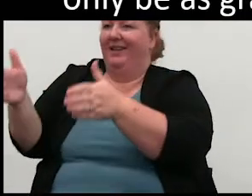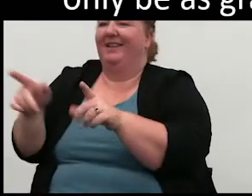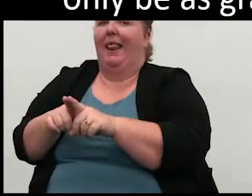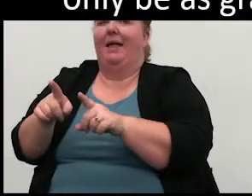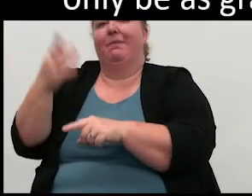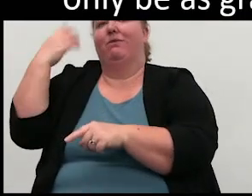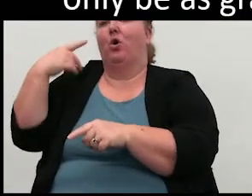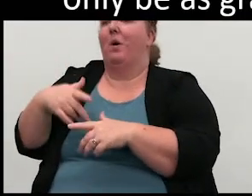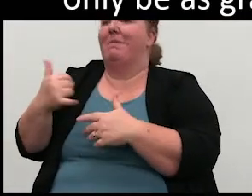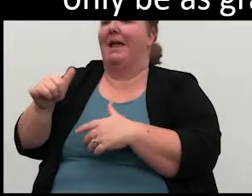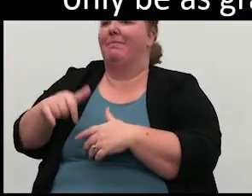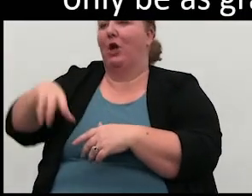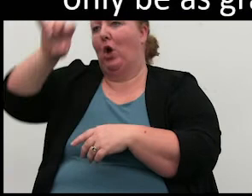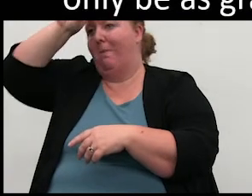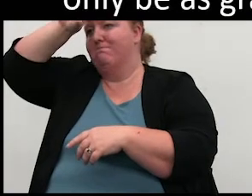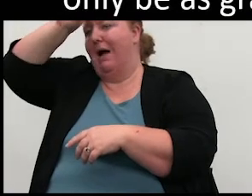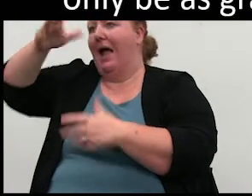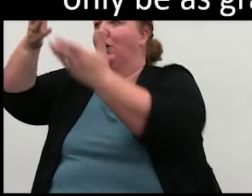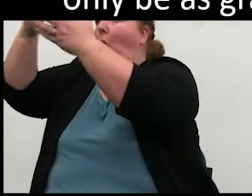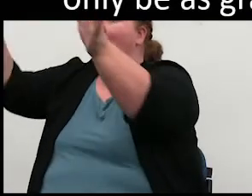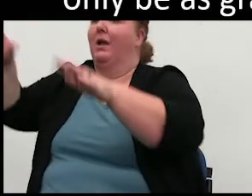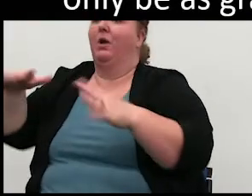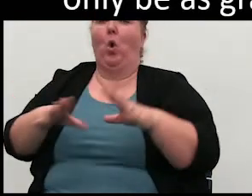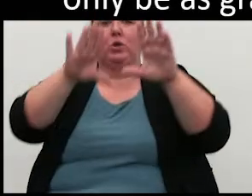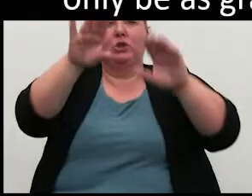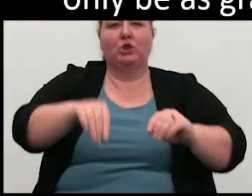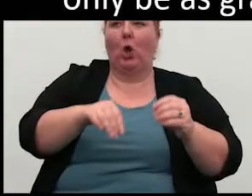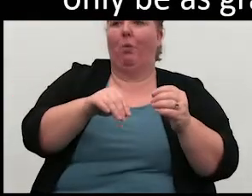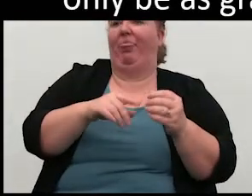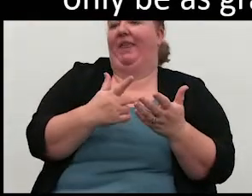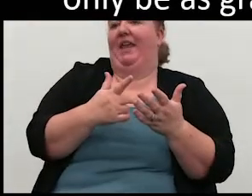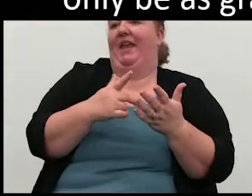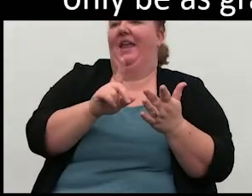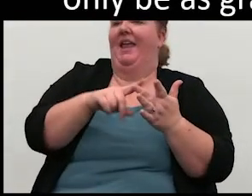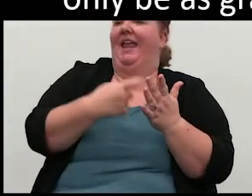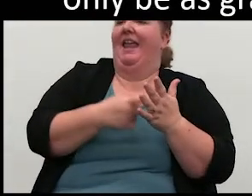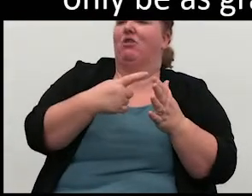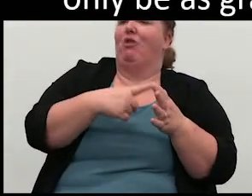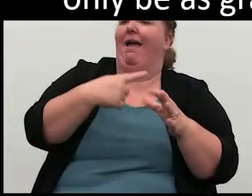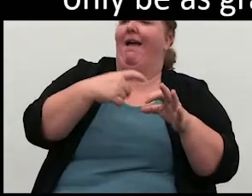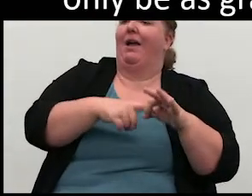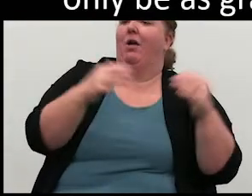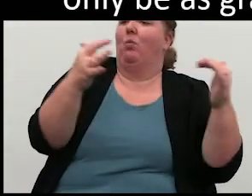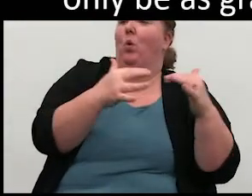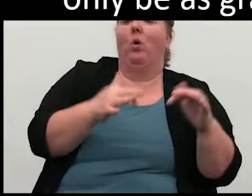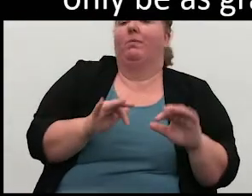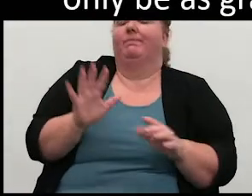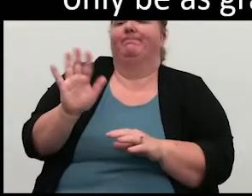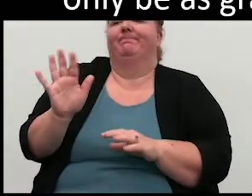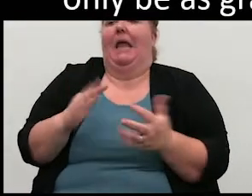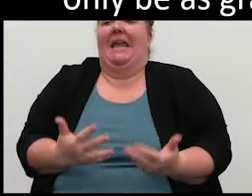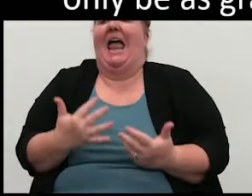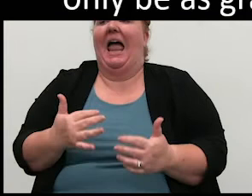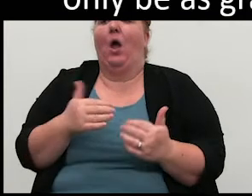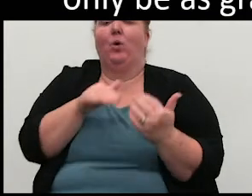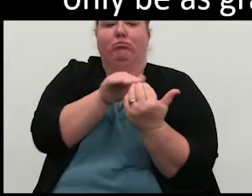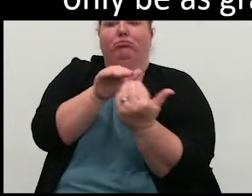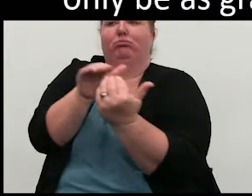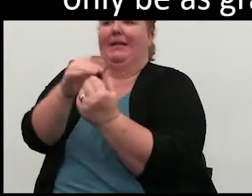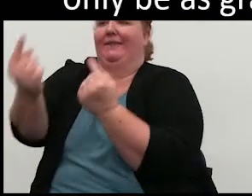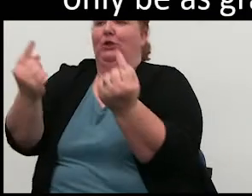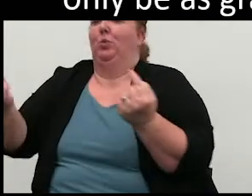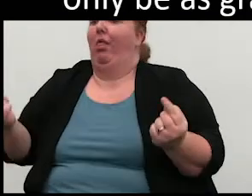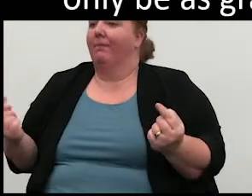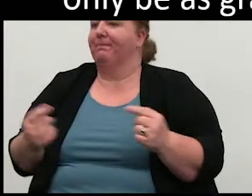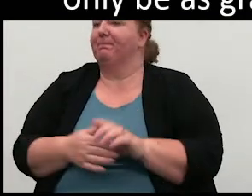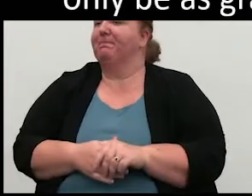or stop the Iraq war, or whatever it is. No, now it's all about an individual message tailored to that person.